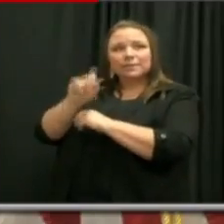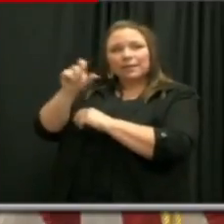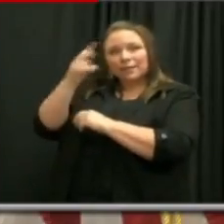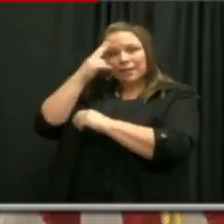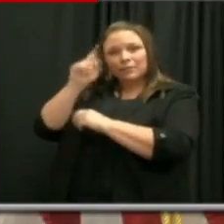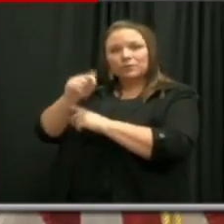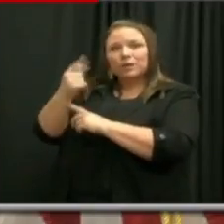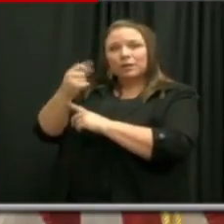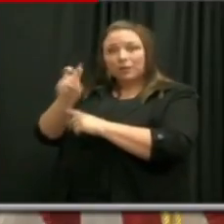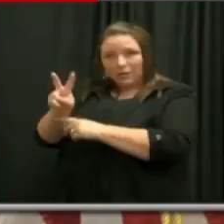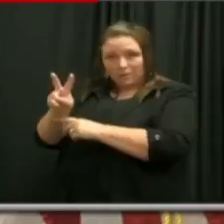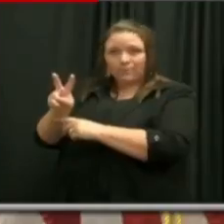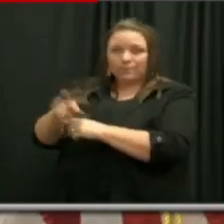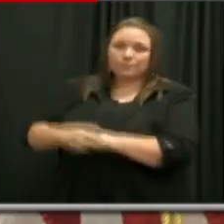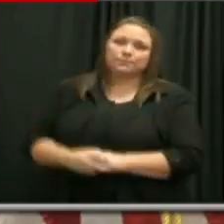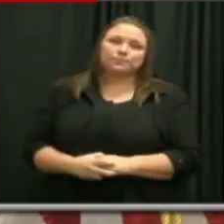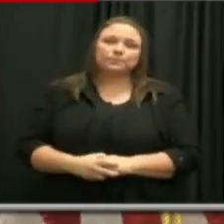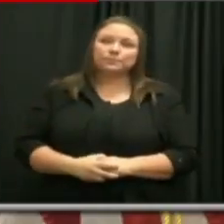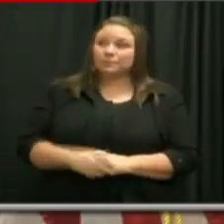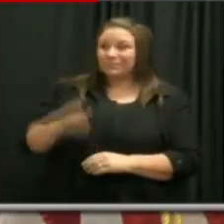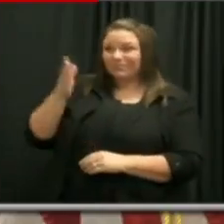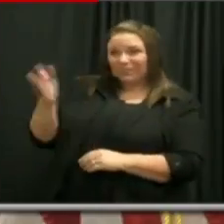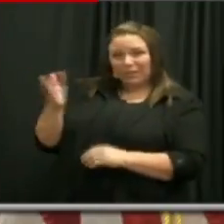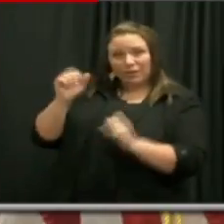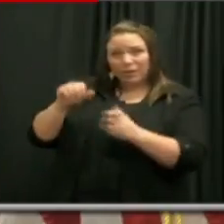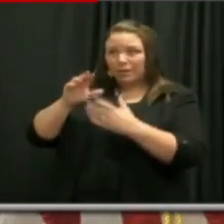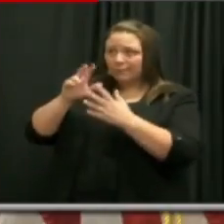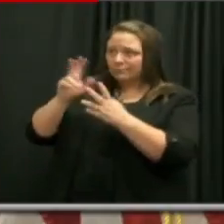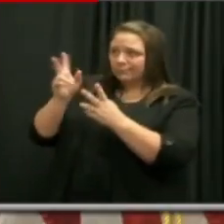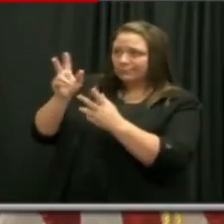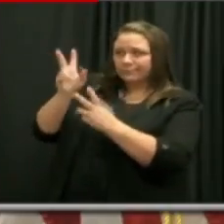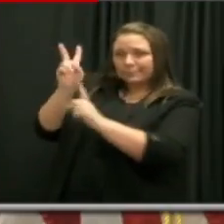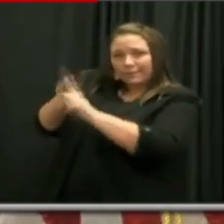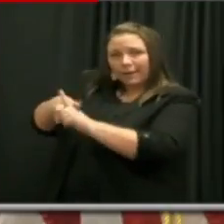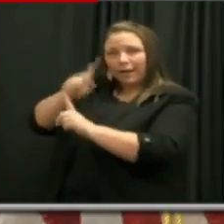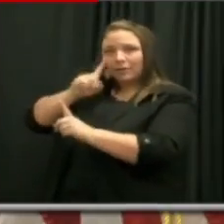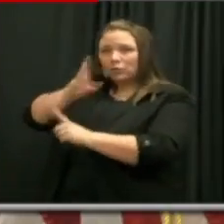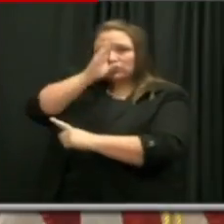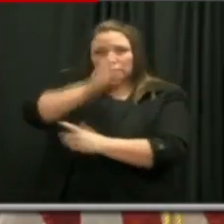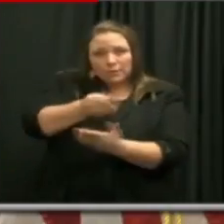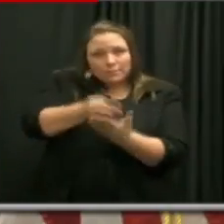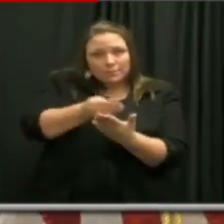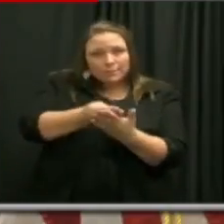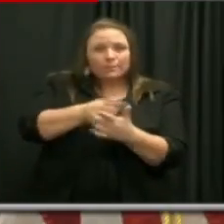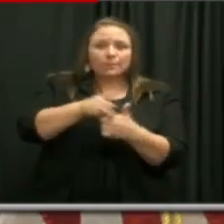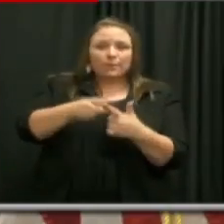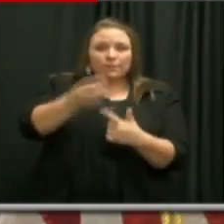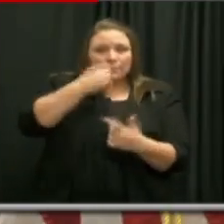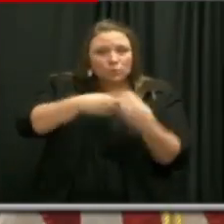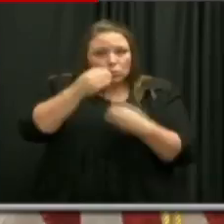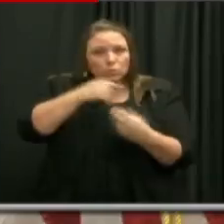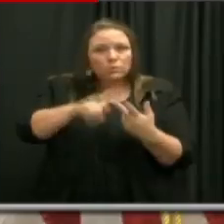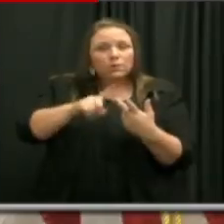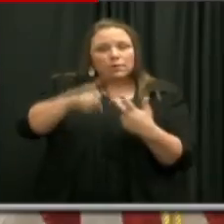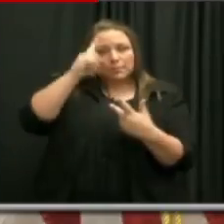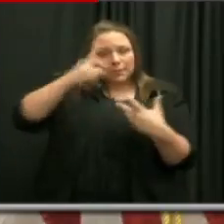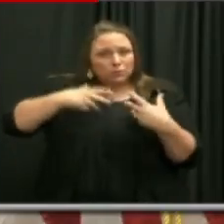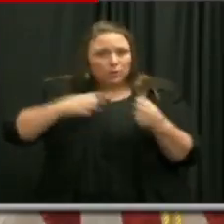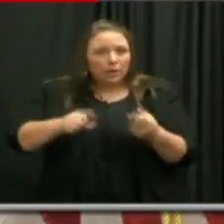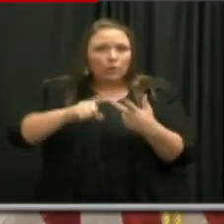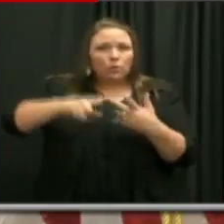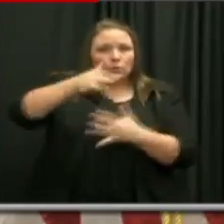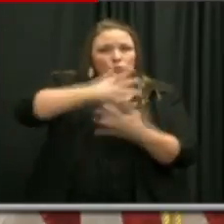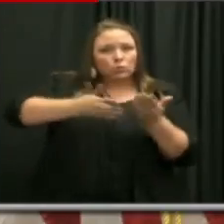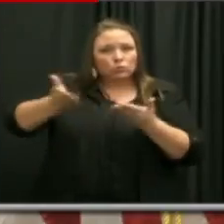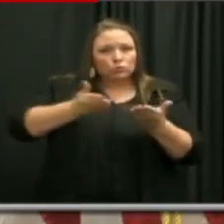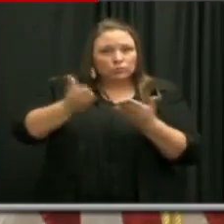covid19.nashville.gov website. Here you can also learn how to obtain direct financial, food, mental health, and social